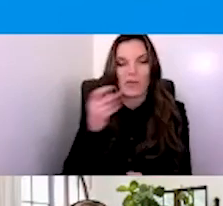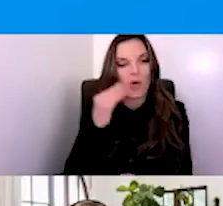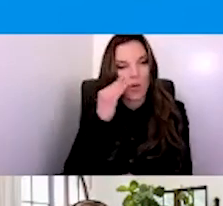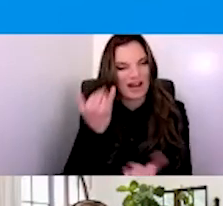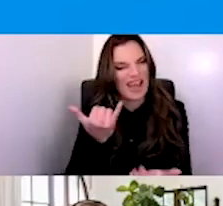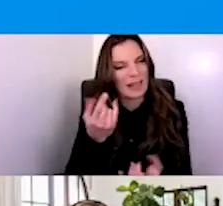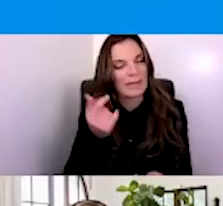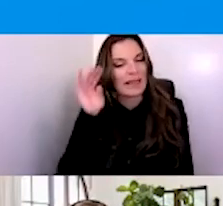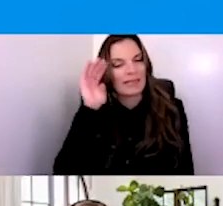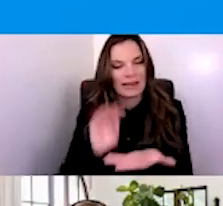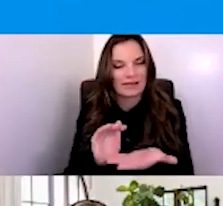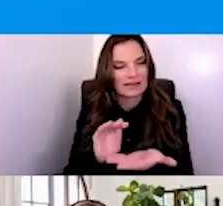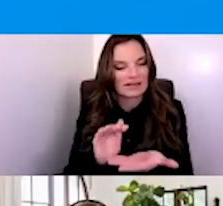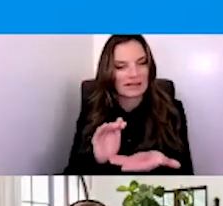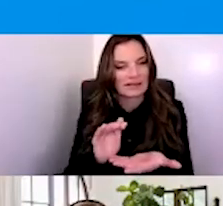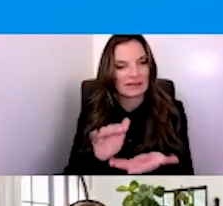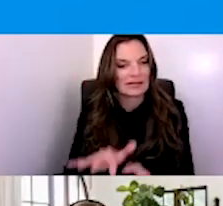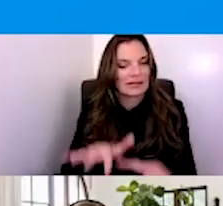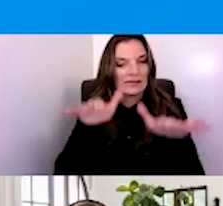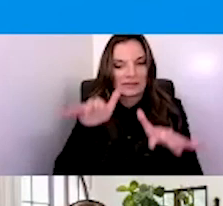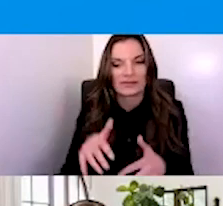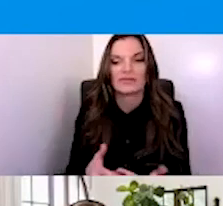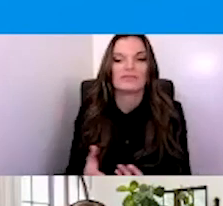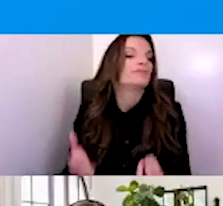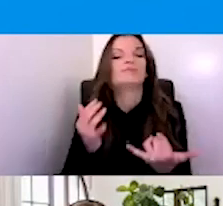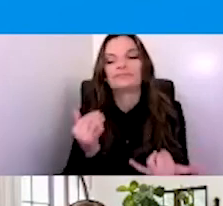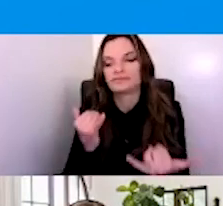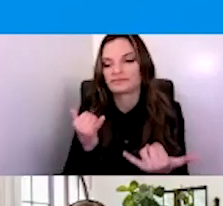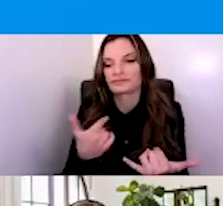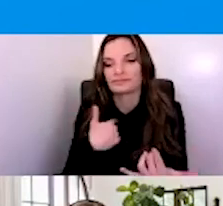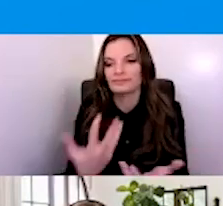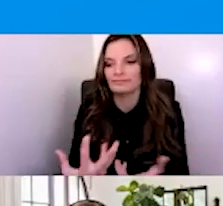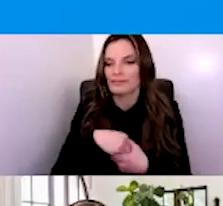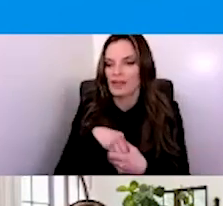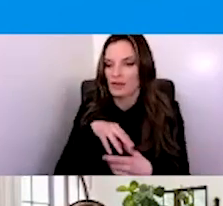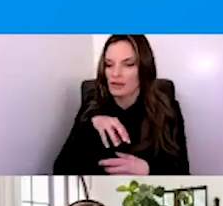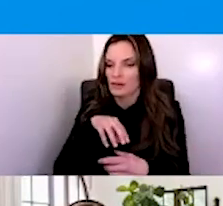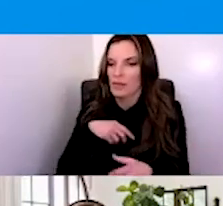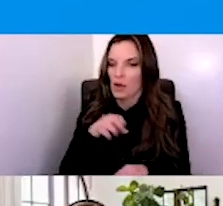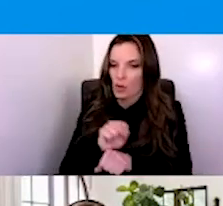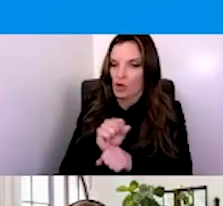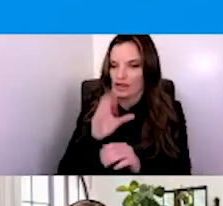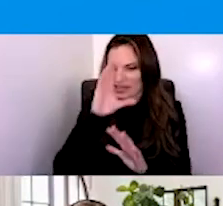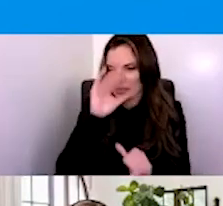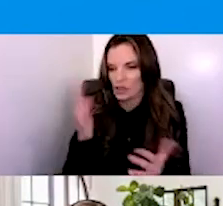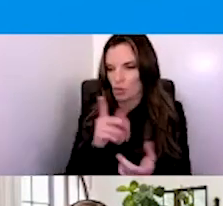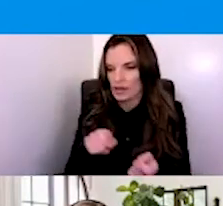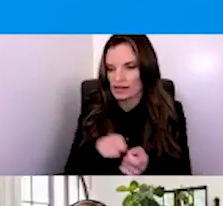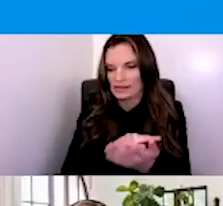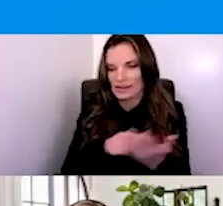in into my work expectations. So there's not as much of a need to kind of figure